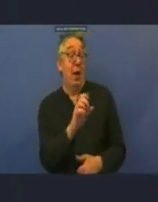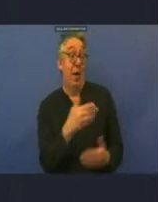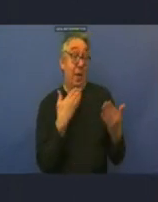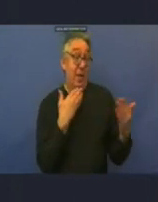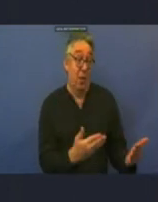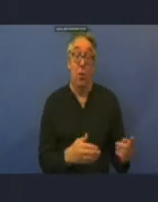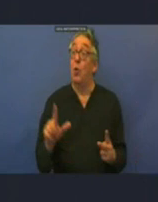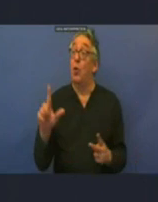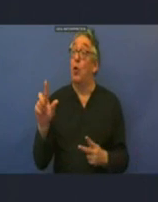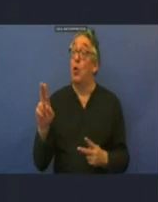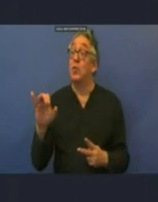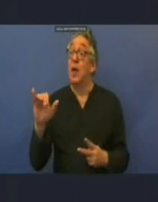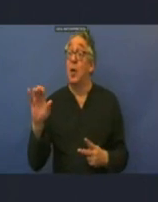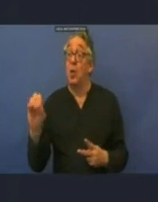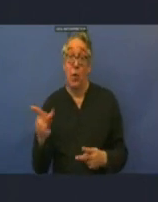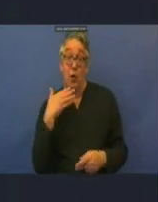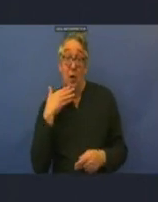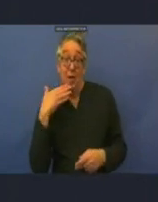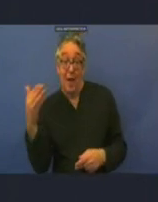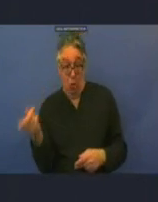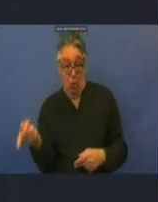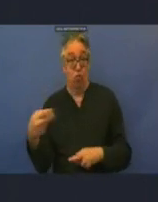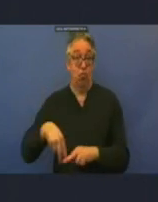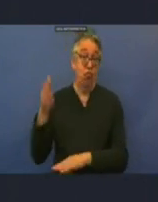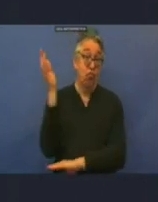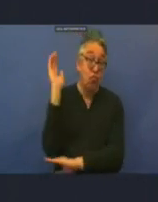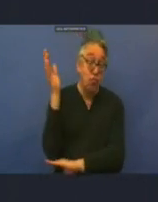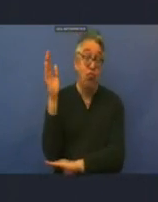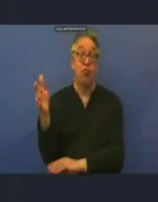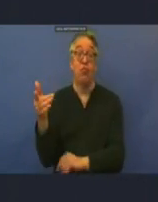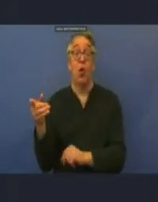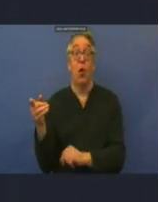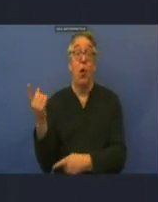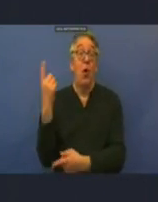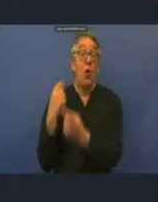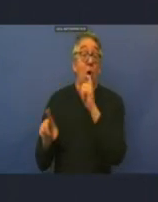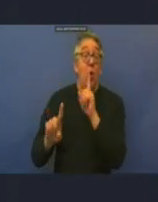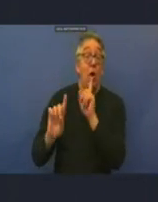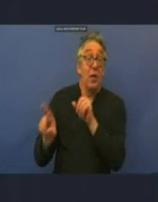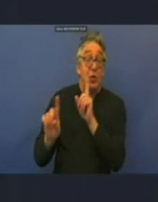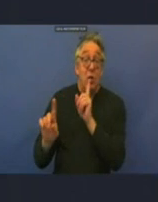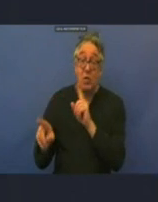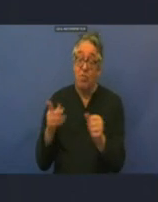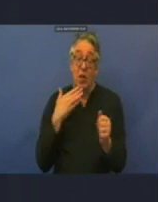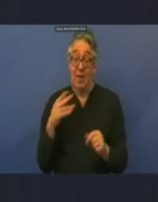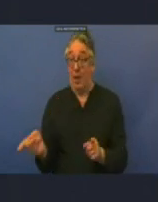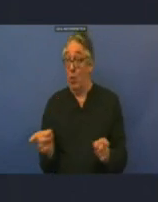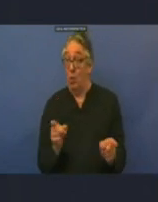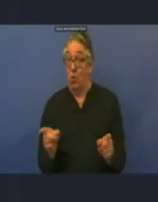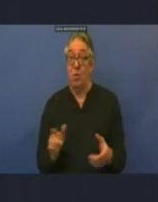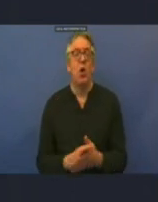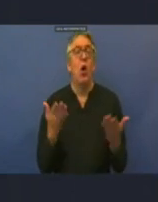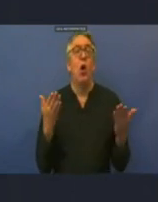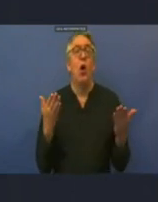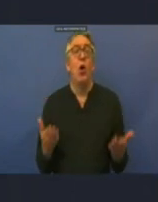to have presented and answered the questions. In any case, it's not the end of the questions. We will